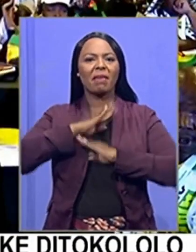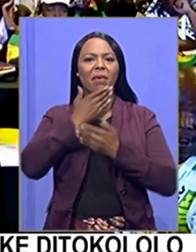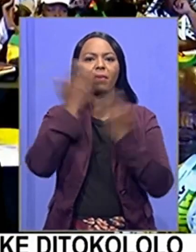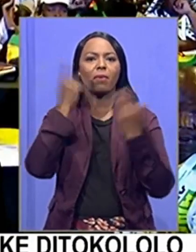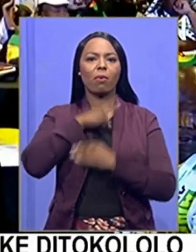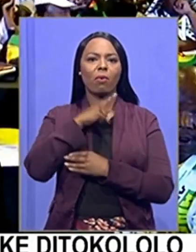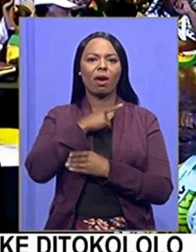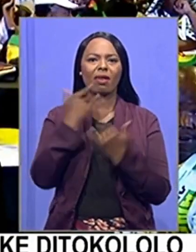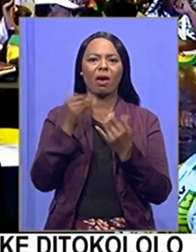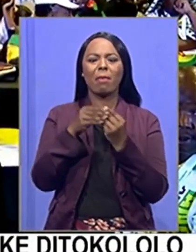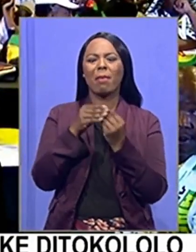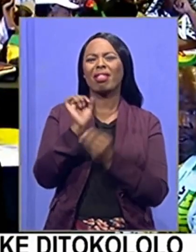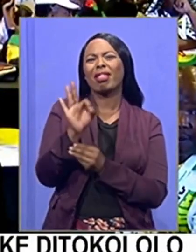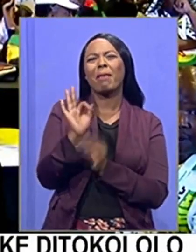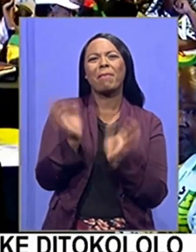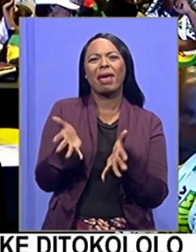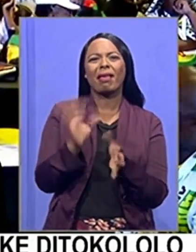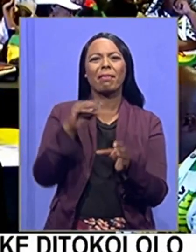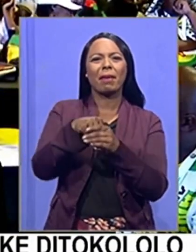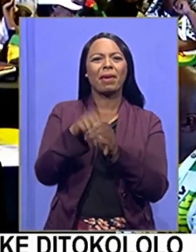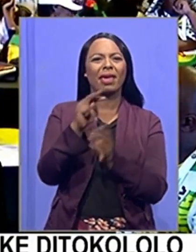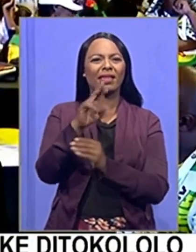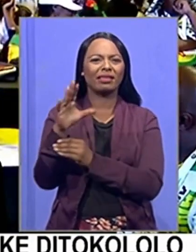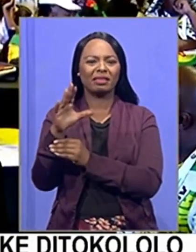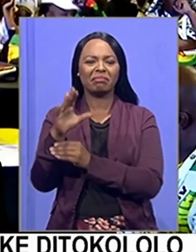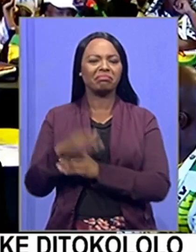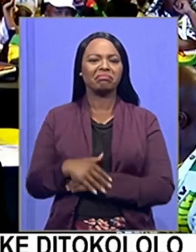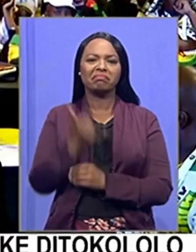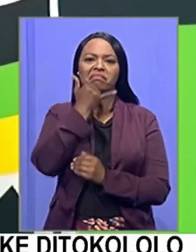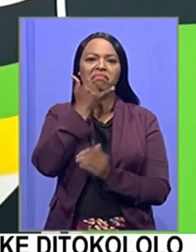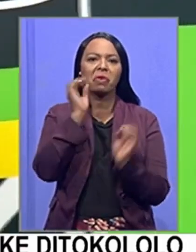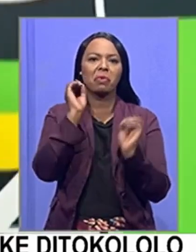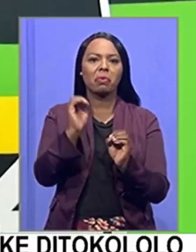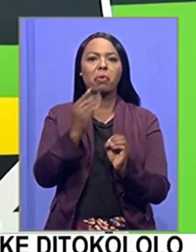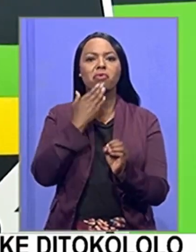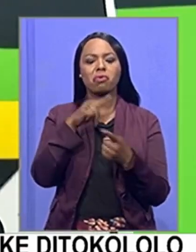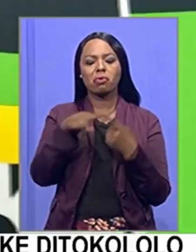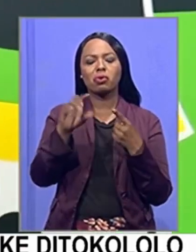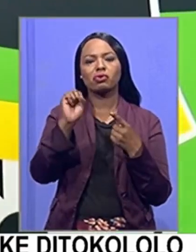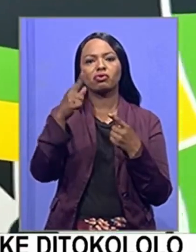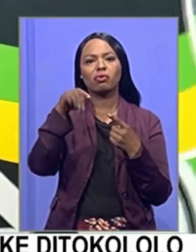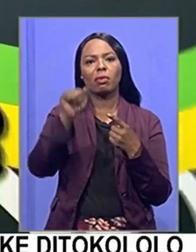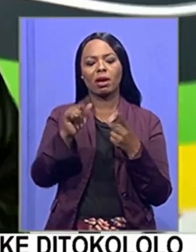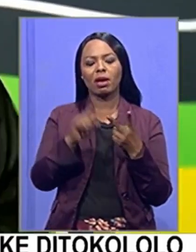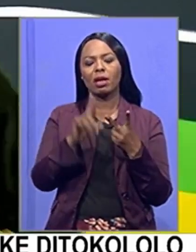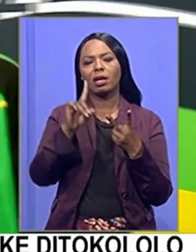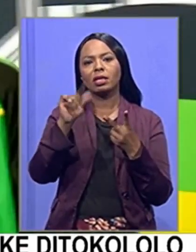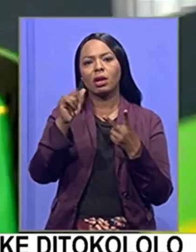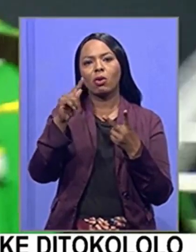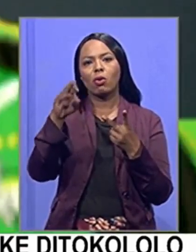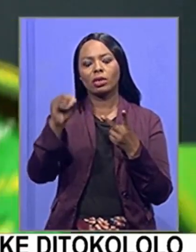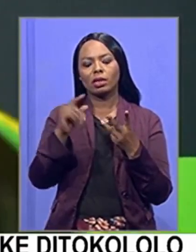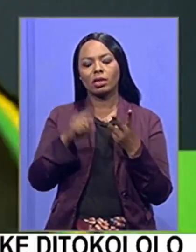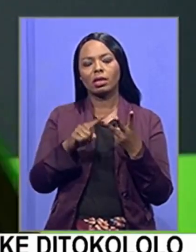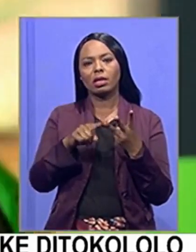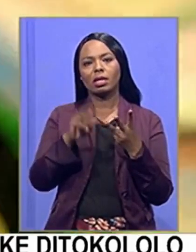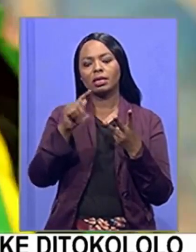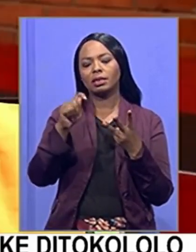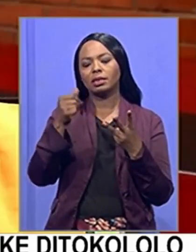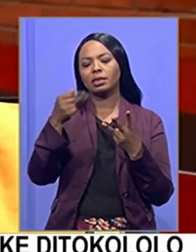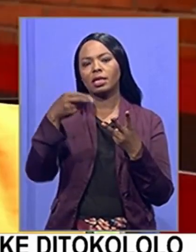maloko a profense a le mararo fela a mo NEC e leng Supra Mahumapelo, Dakota Legwete le Thandi